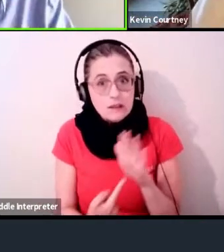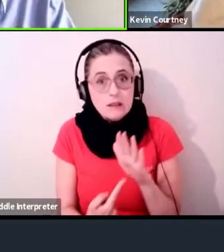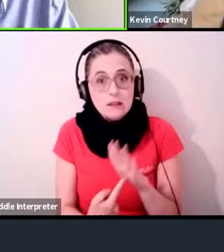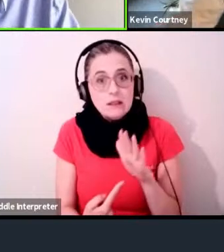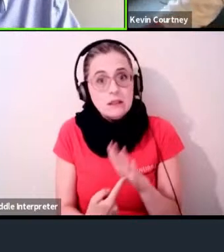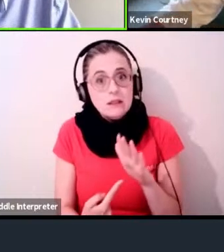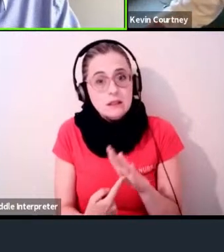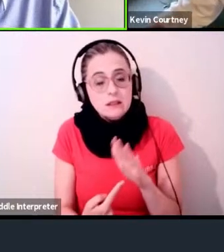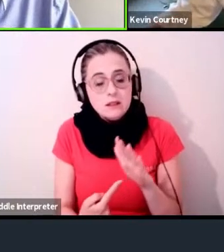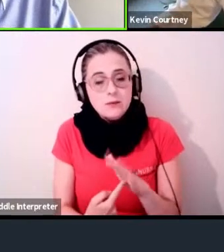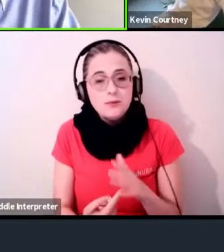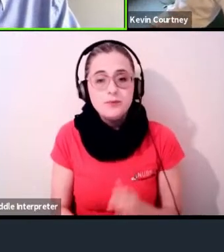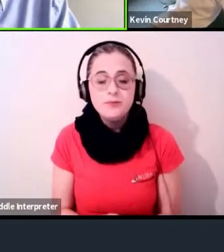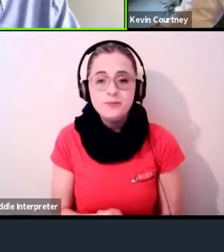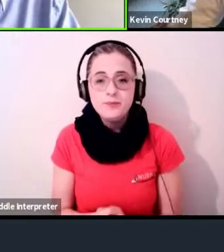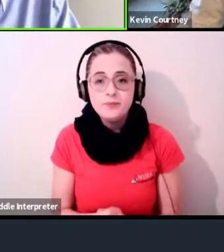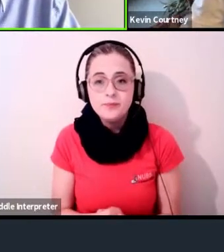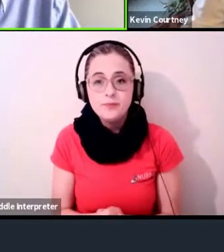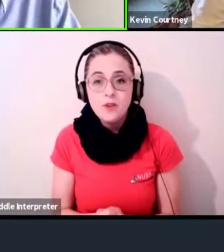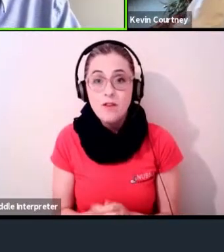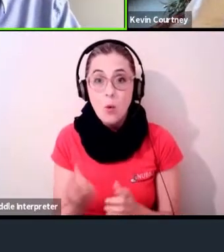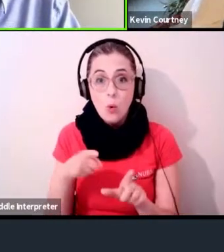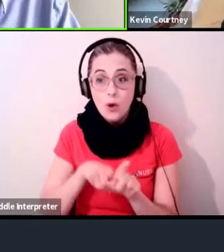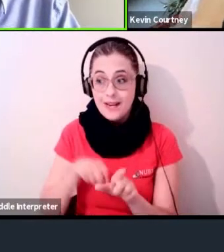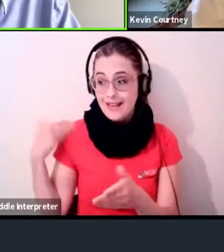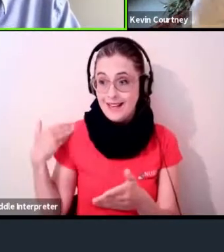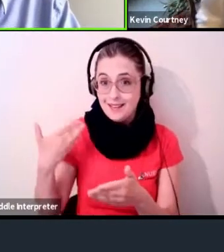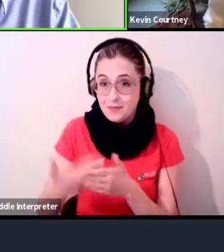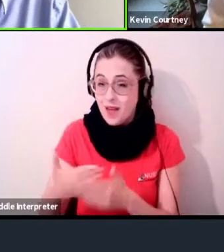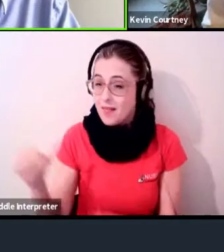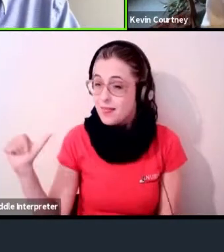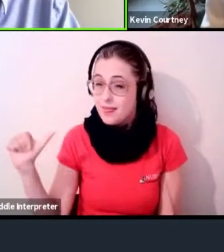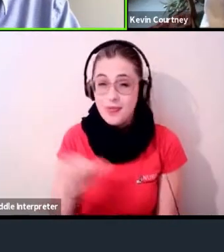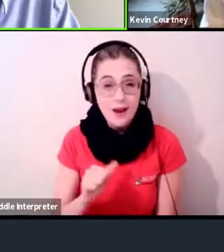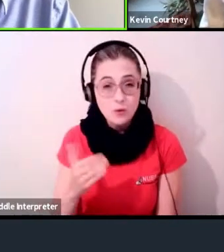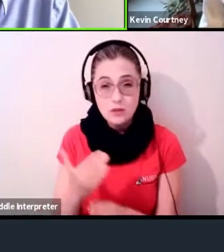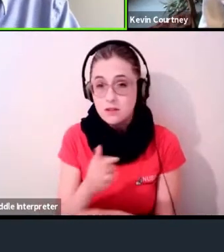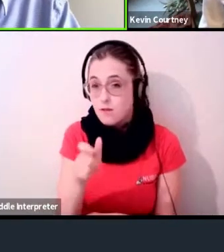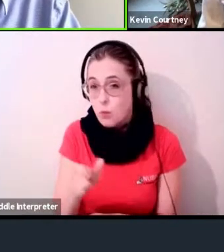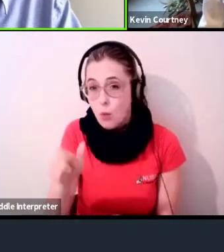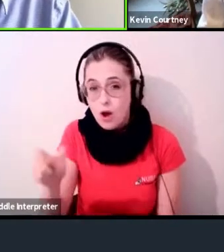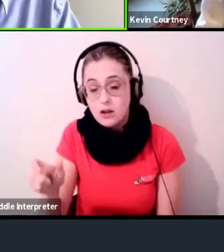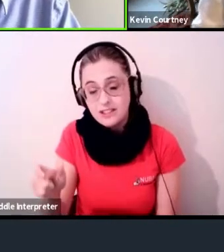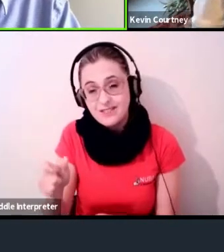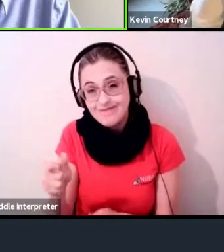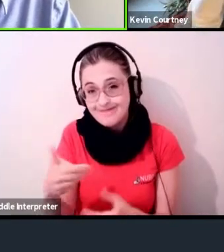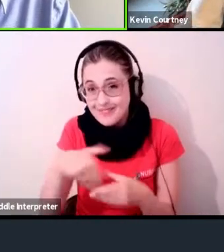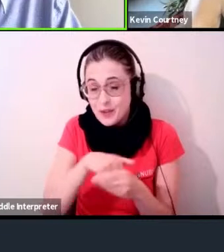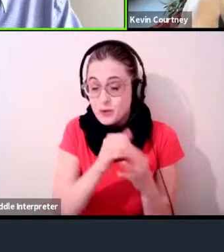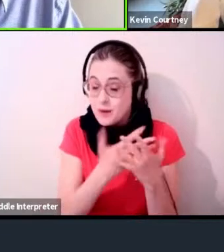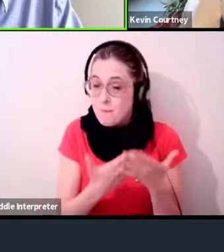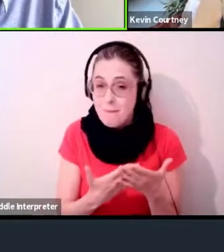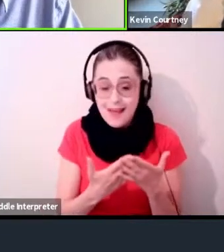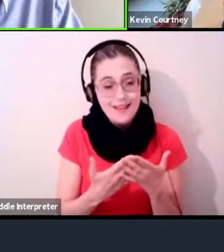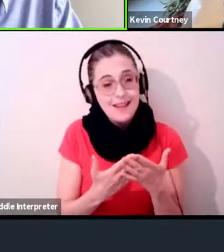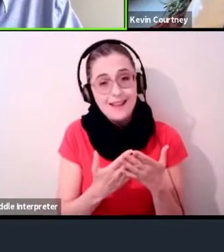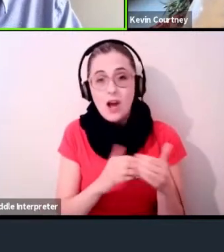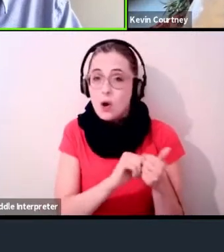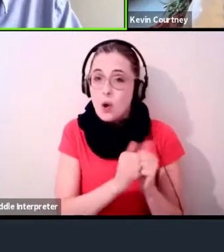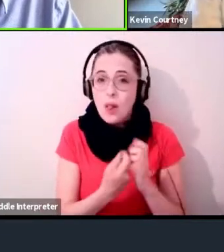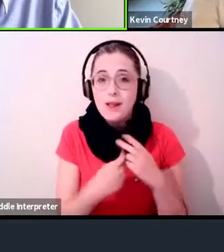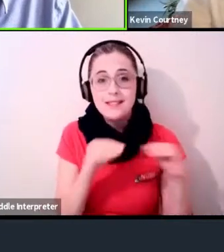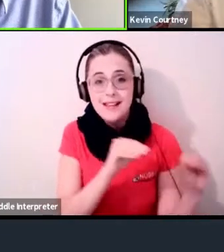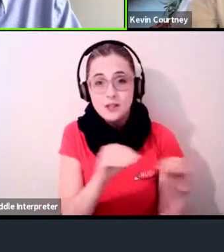urgent. Over the past year, thousands of workers, including many of our colleagues in education, have died